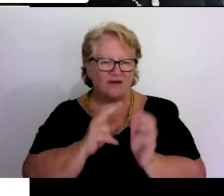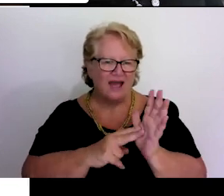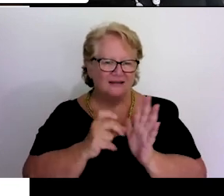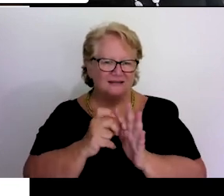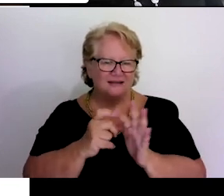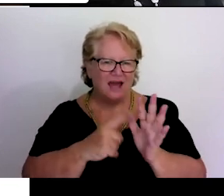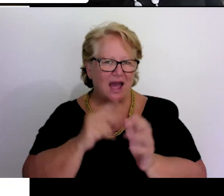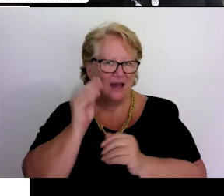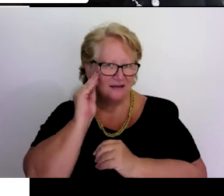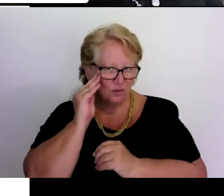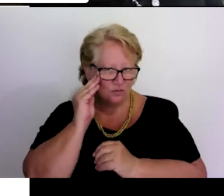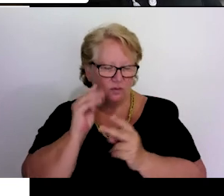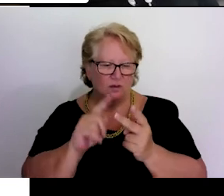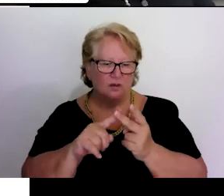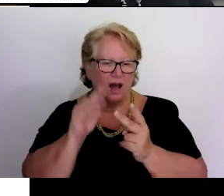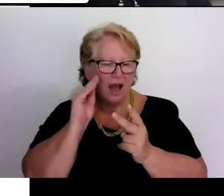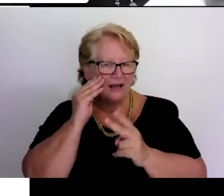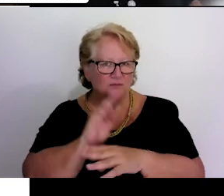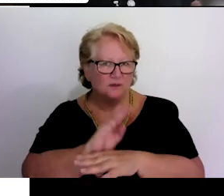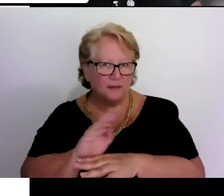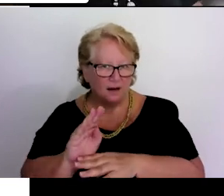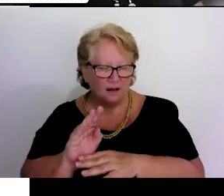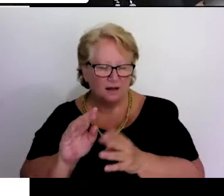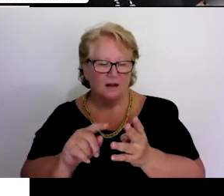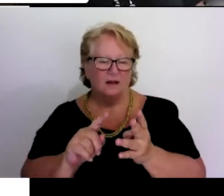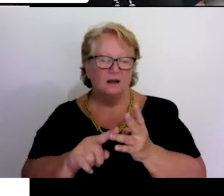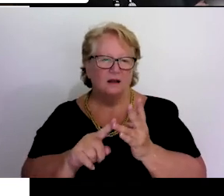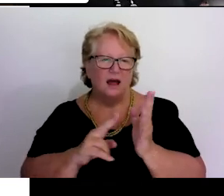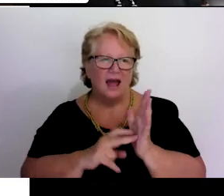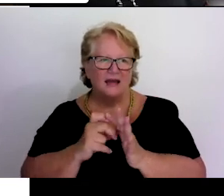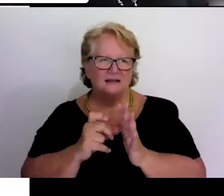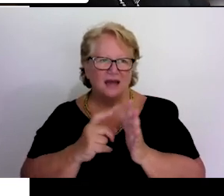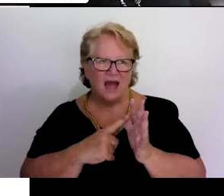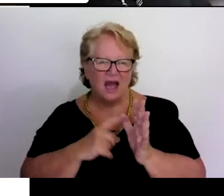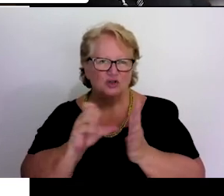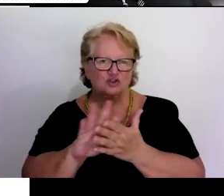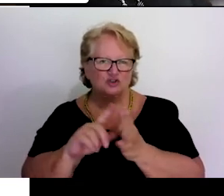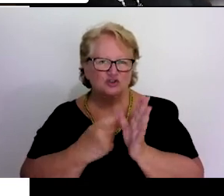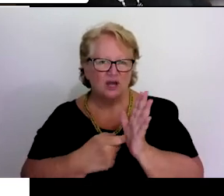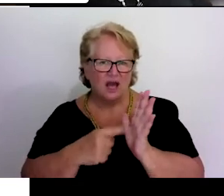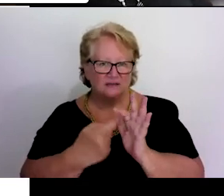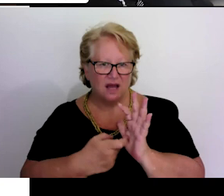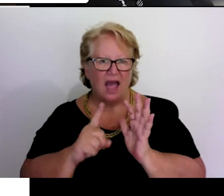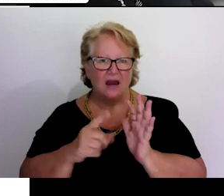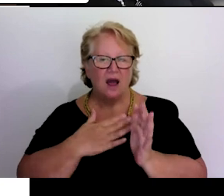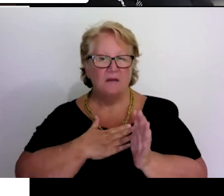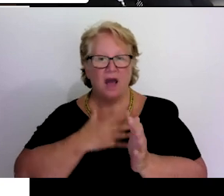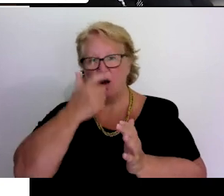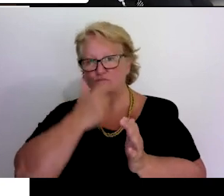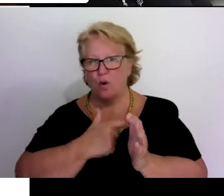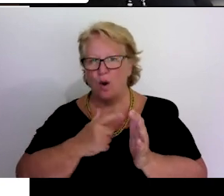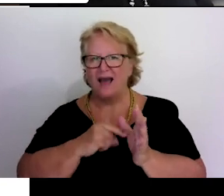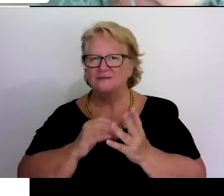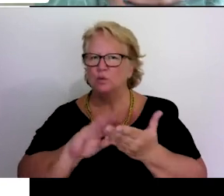Council, the council panels, the NDDA Charter, and my role as the community